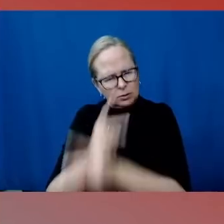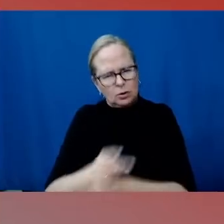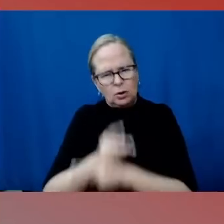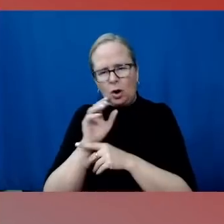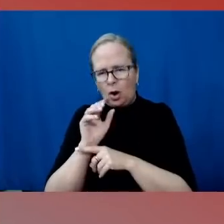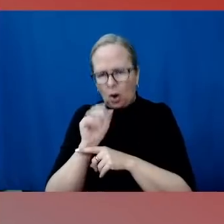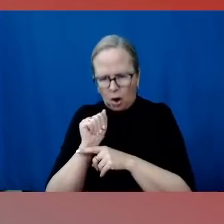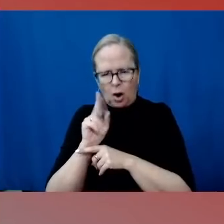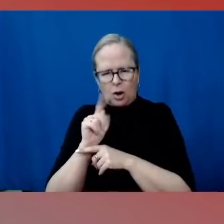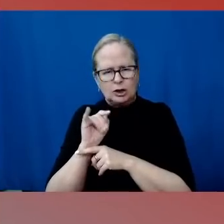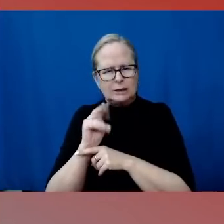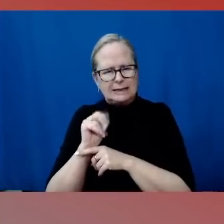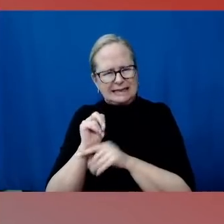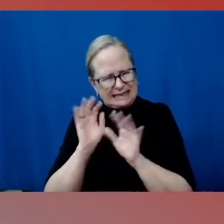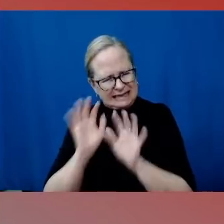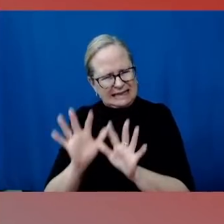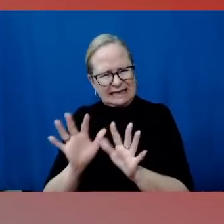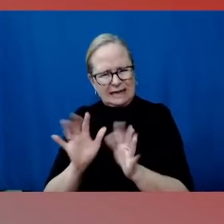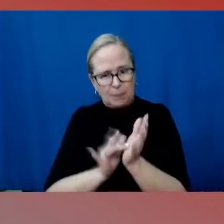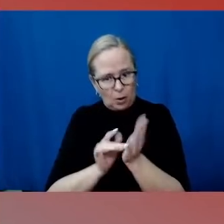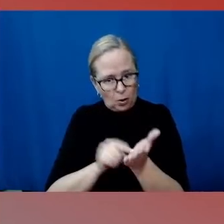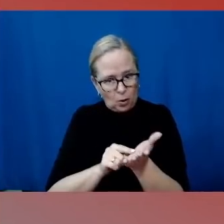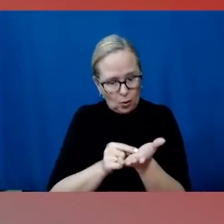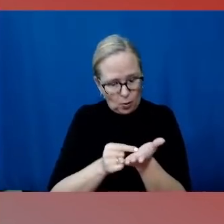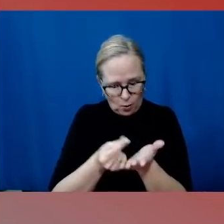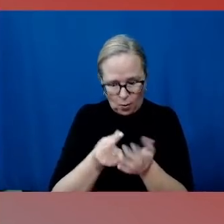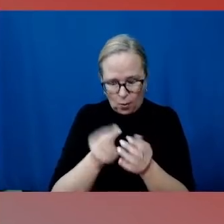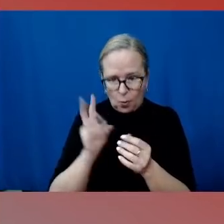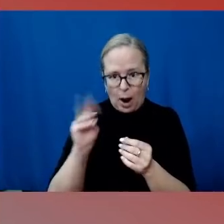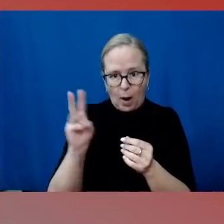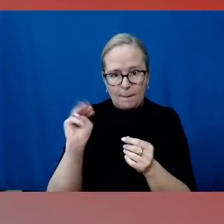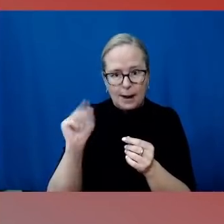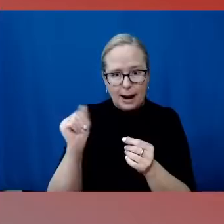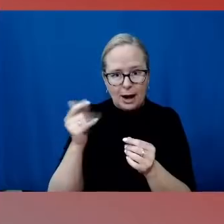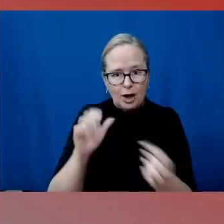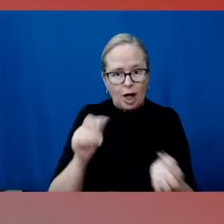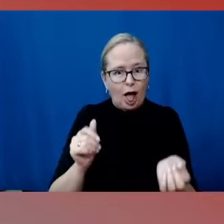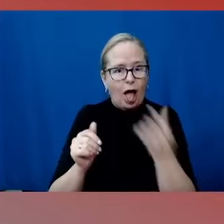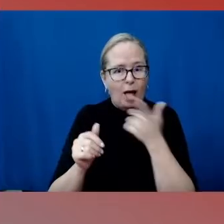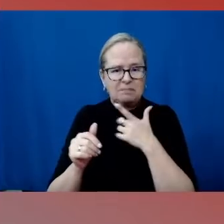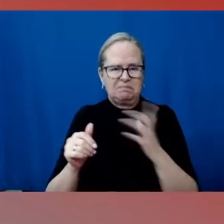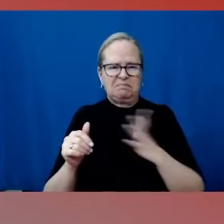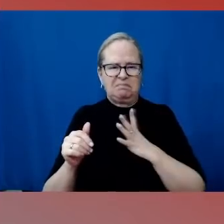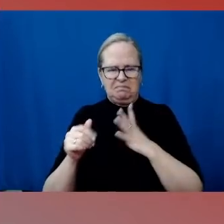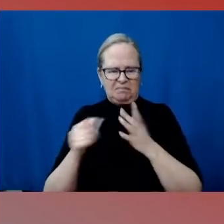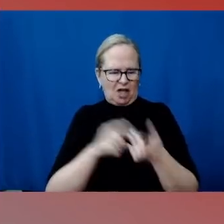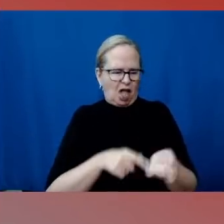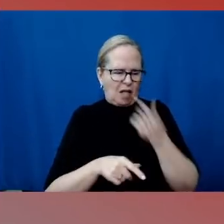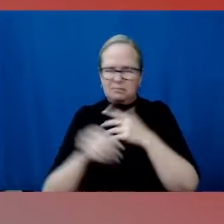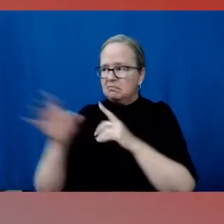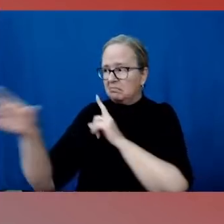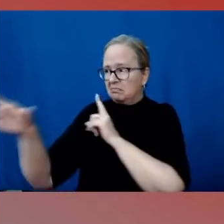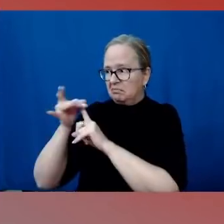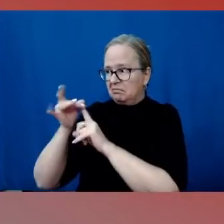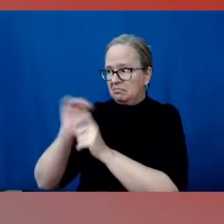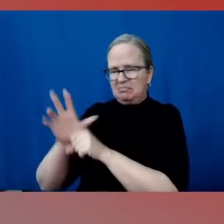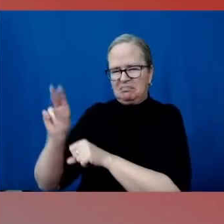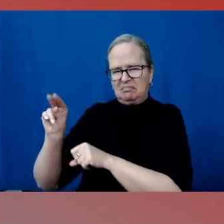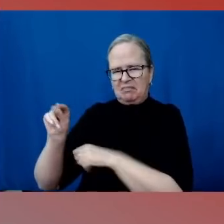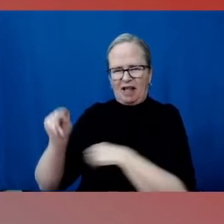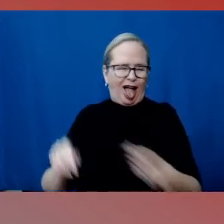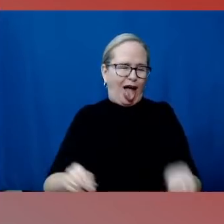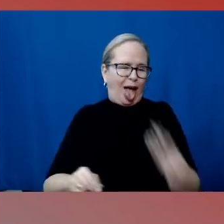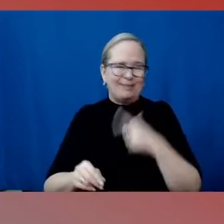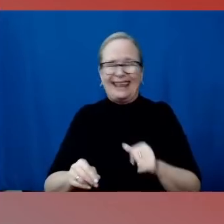I really strongly say be cautious. It's not a magic pill that, oh, don't worry, I can get COVID and I'll just take the pill and everything's groovy. That's